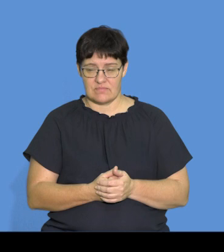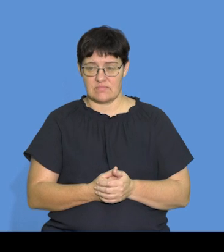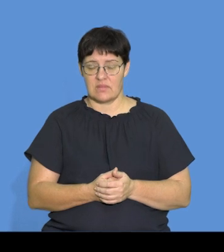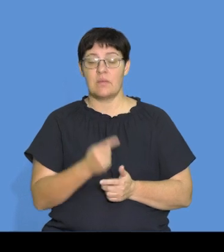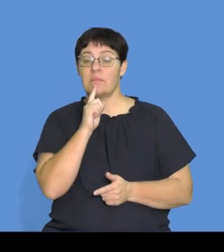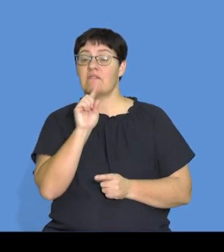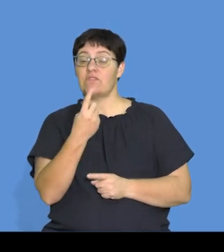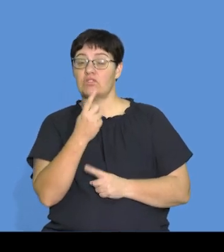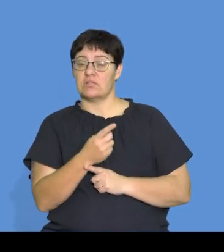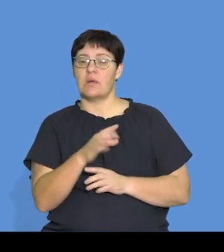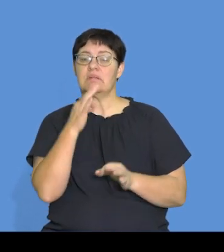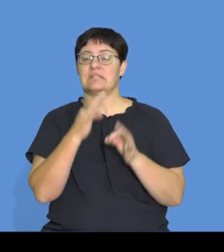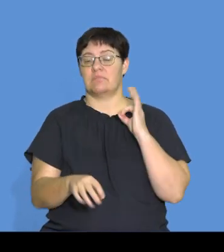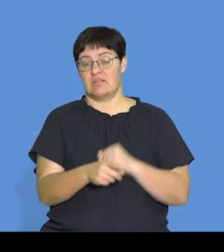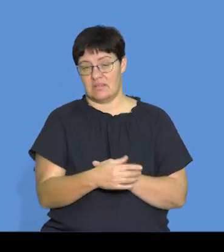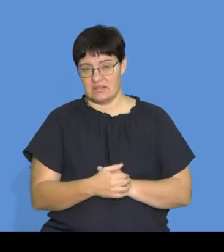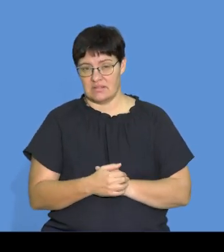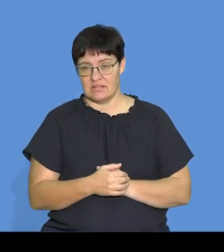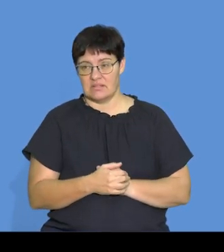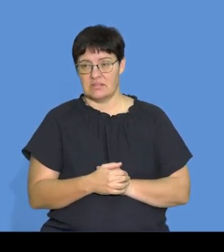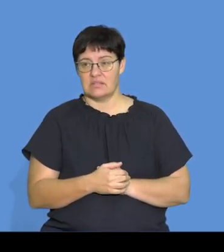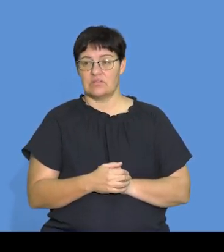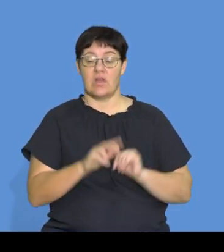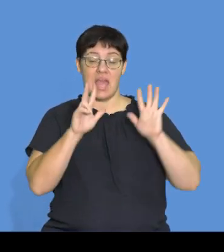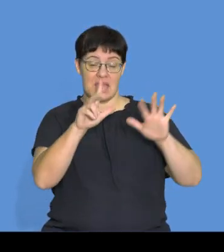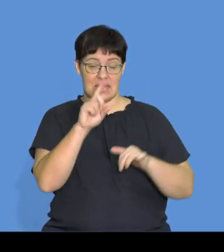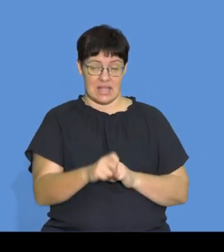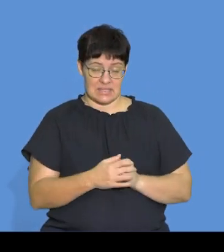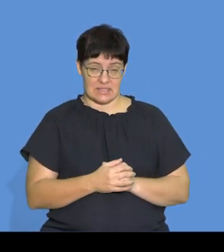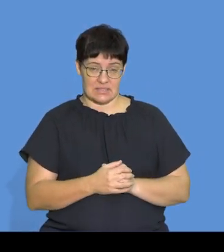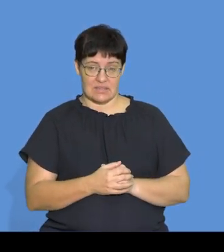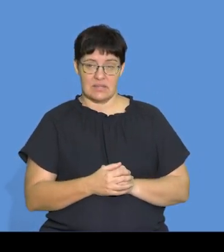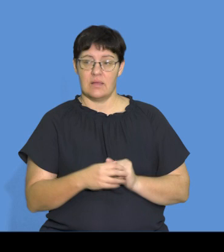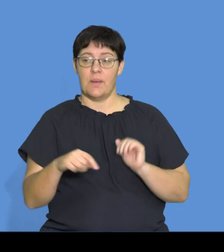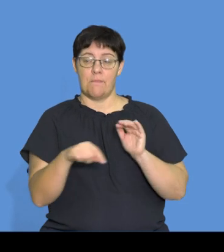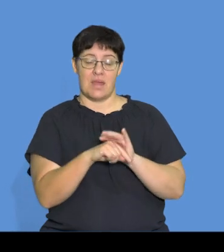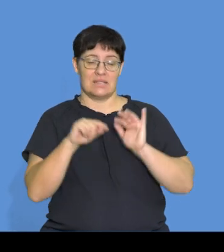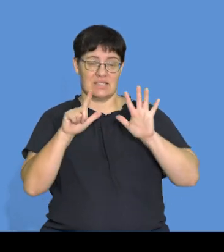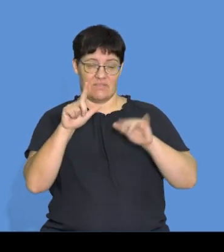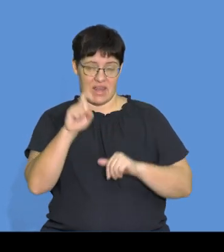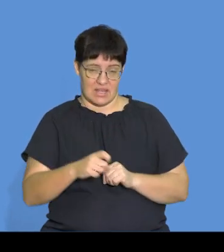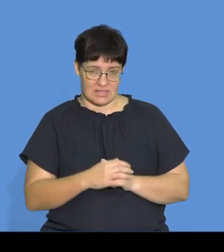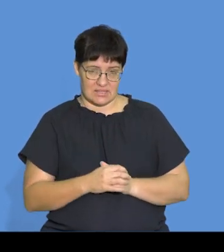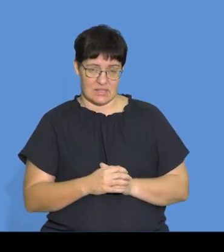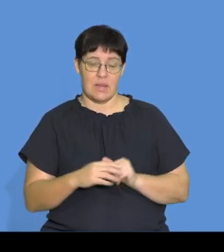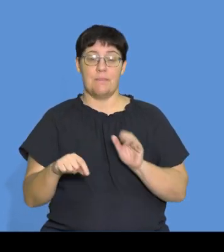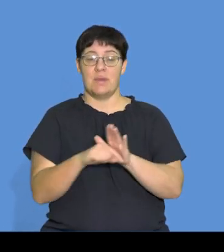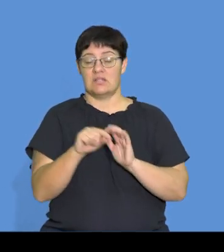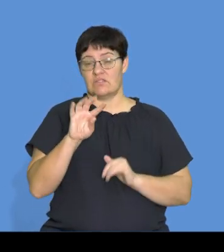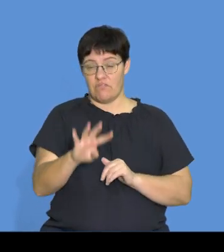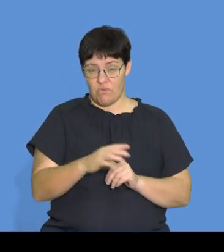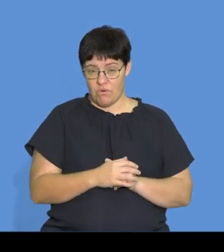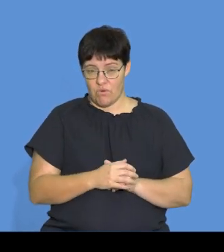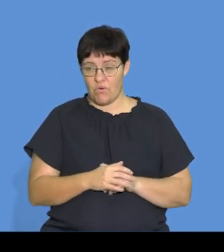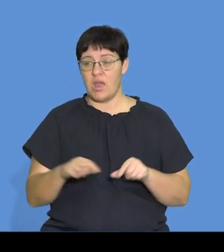firstly simplify this. It becomes 8x minus 7x minus 4 equal